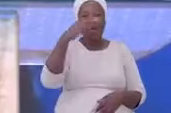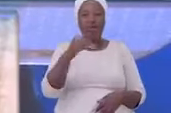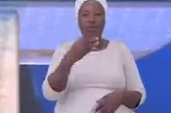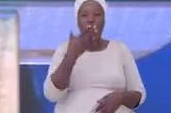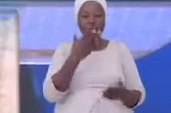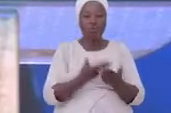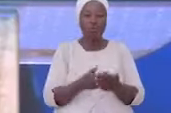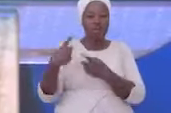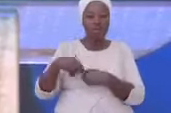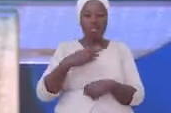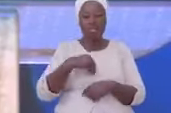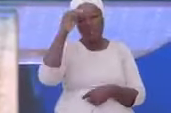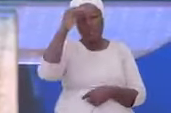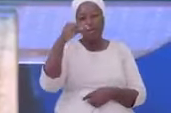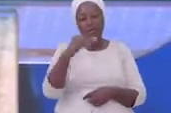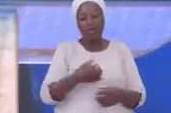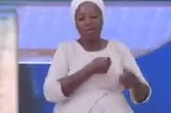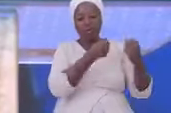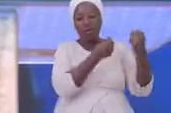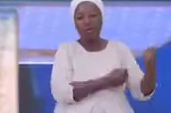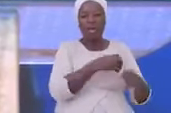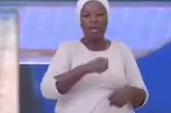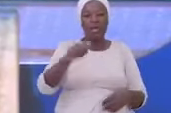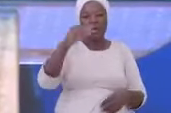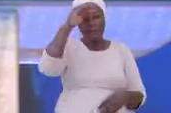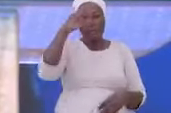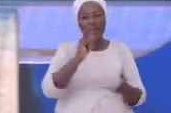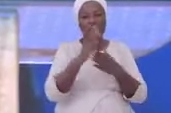courage, a man that will declare the coming of the Lord. Look.